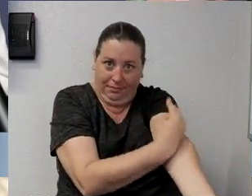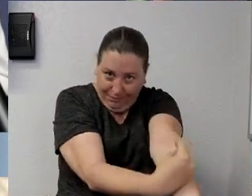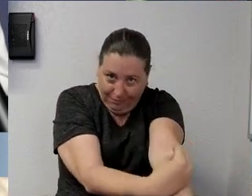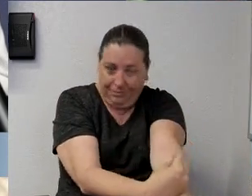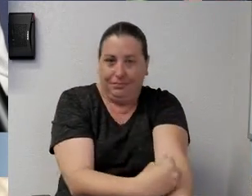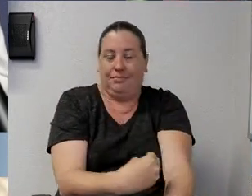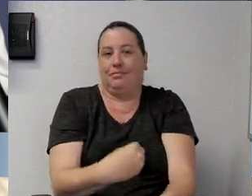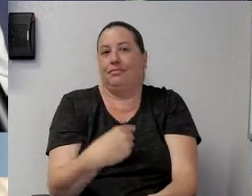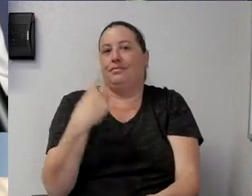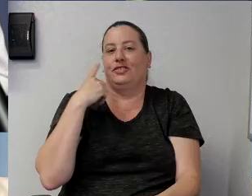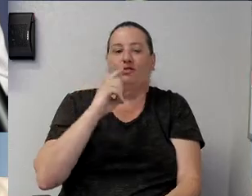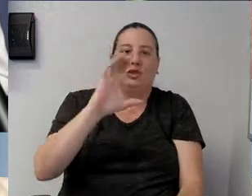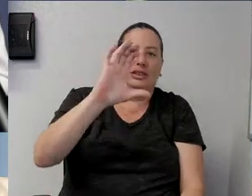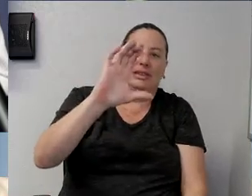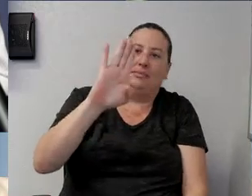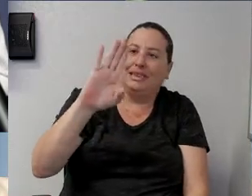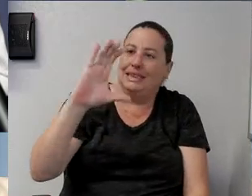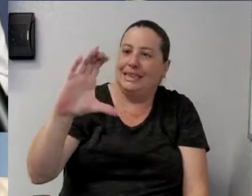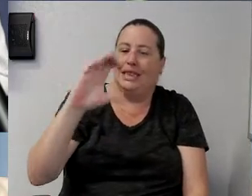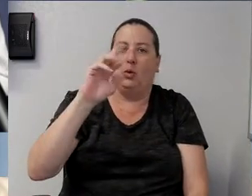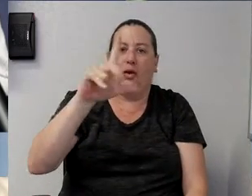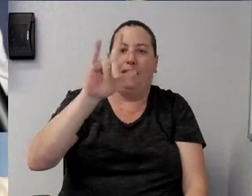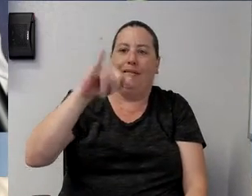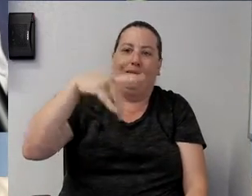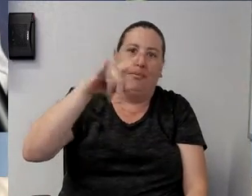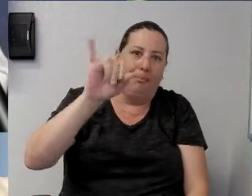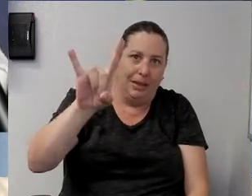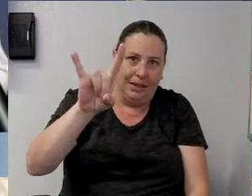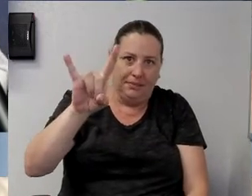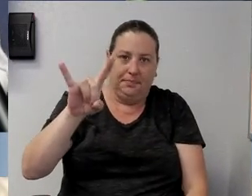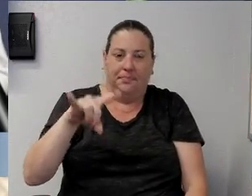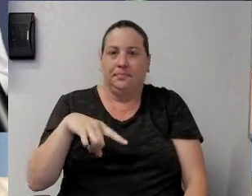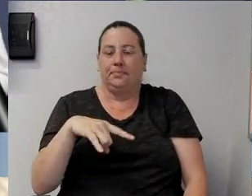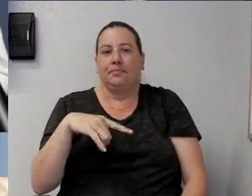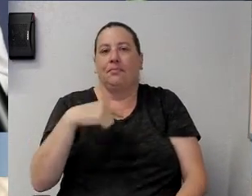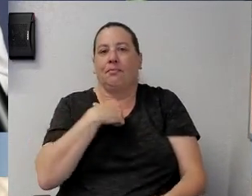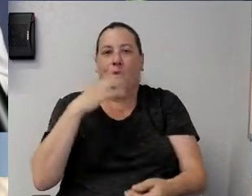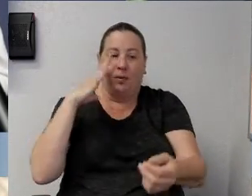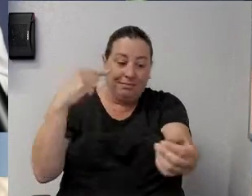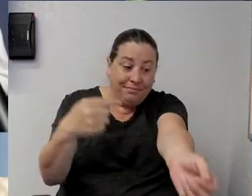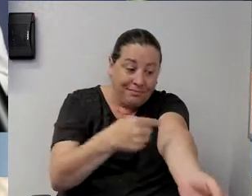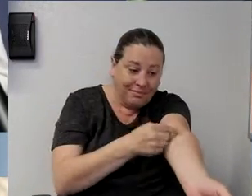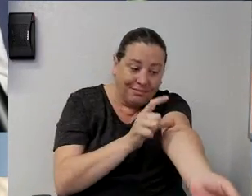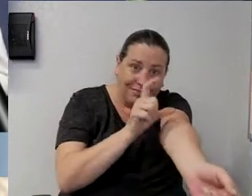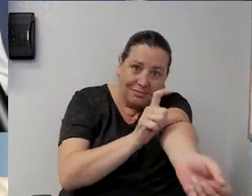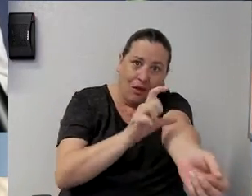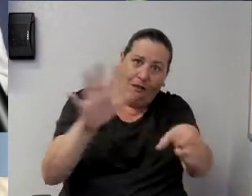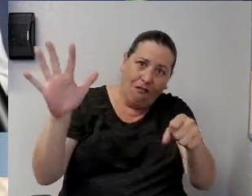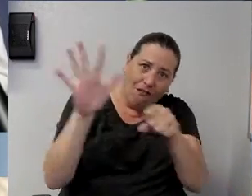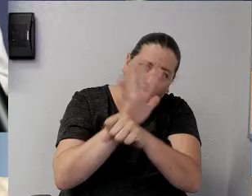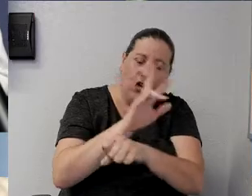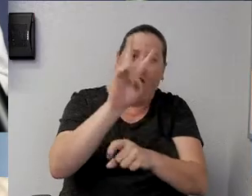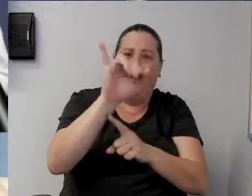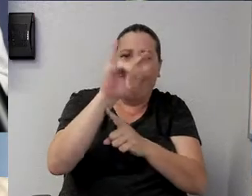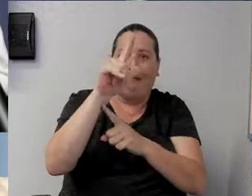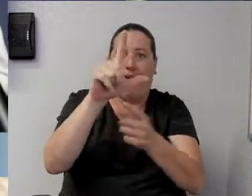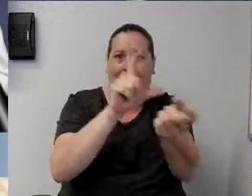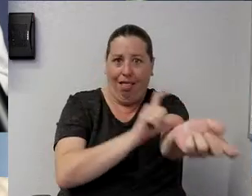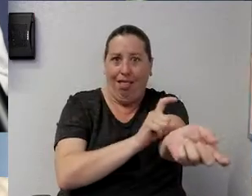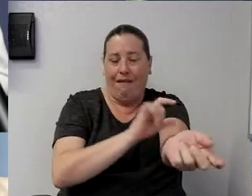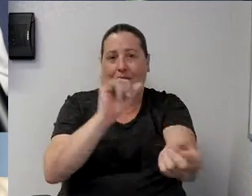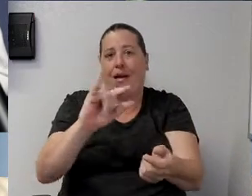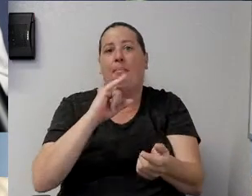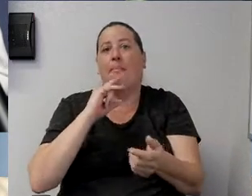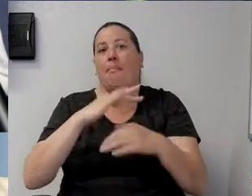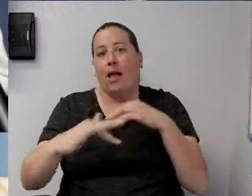a lipid panel or something. We literally will go in, draw a full vial of blood, and test that. So